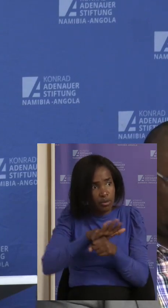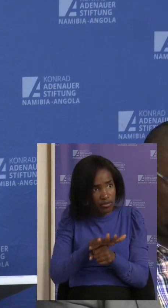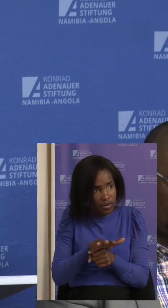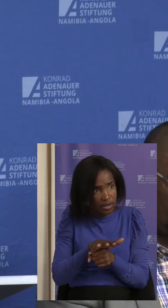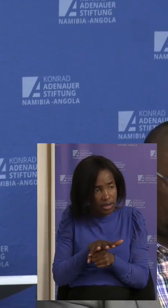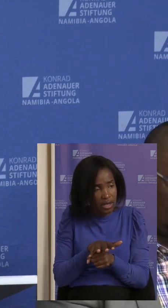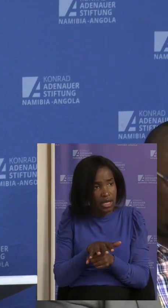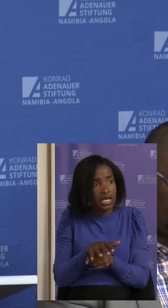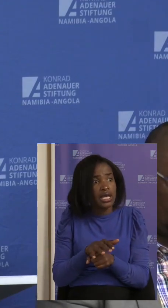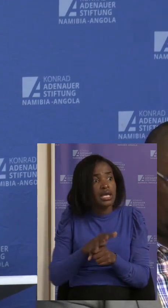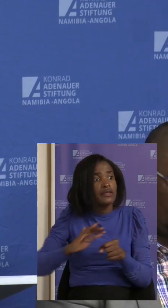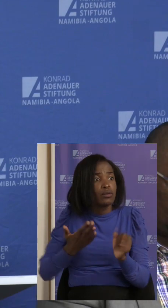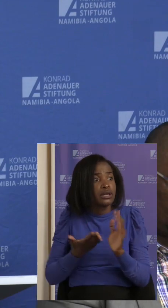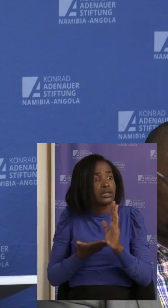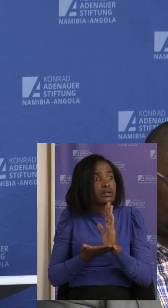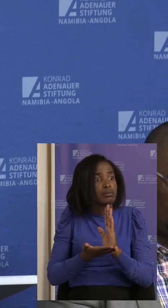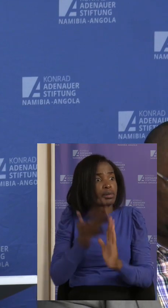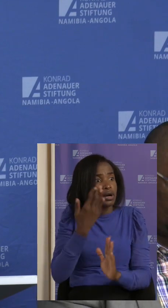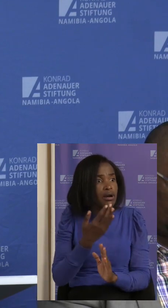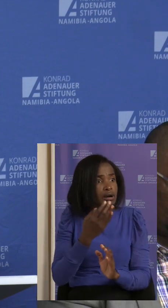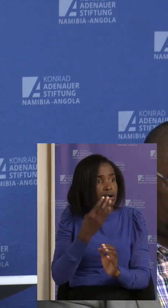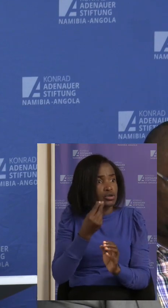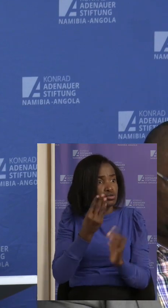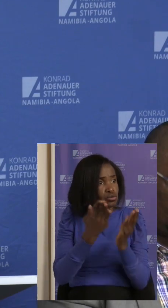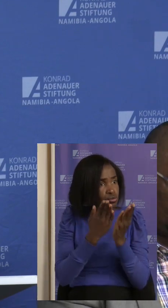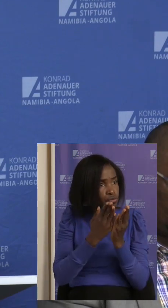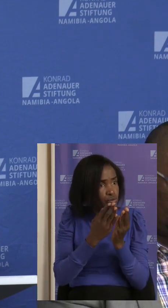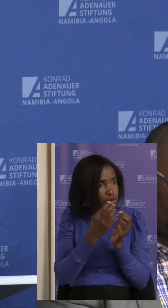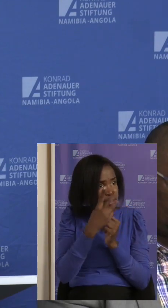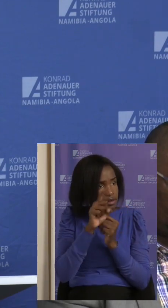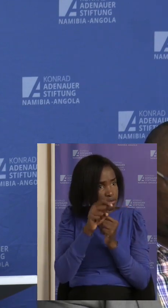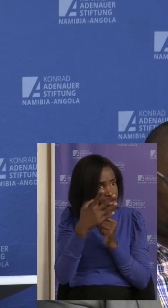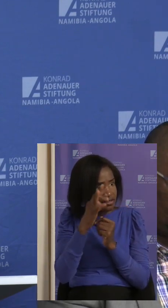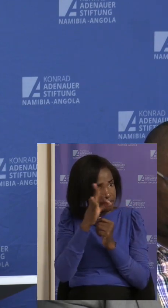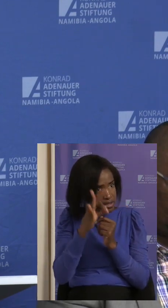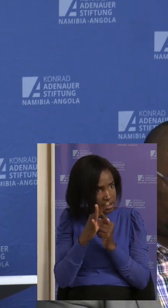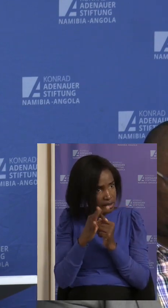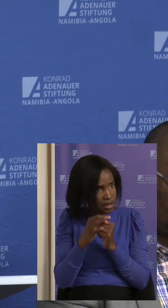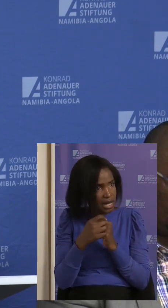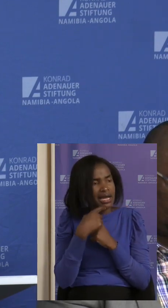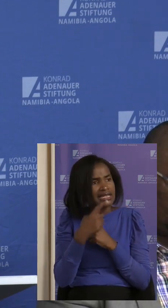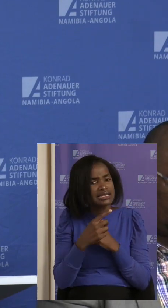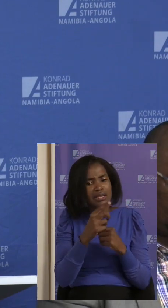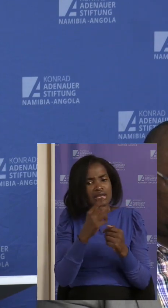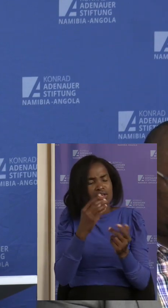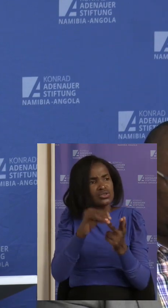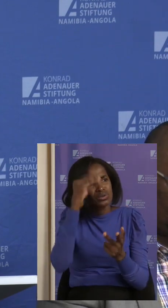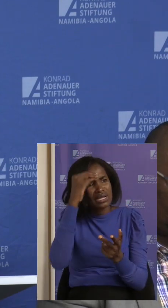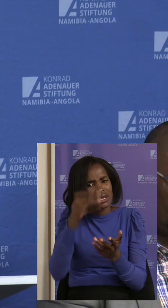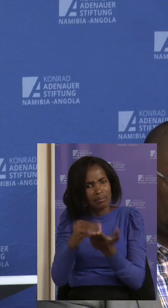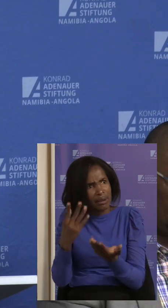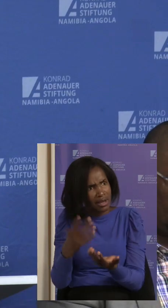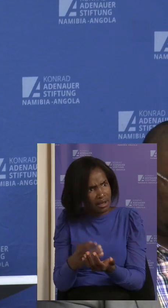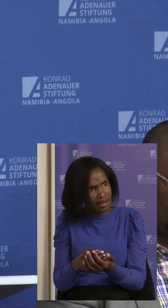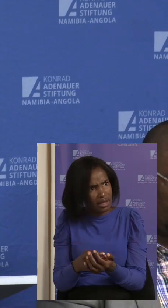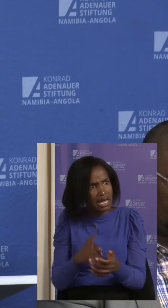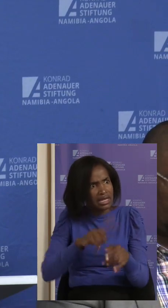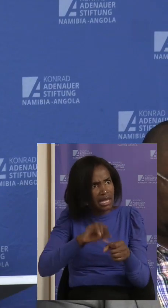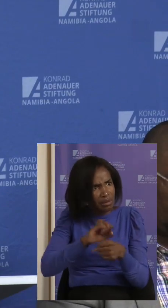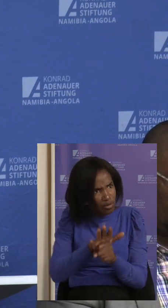to increase by 3.5%. And I was like, you already have people that are struggling, and now you are trying to